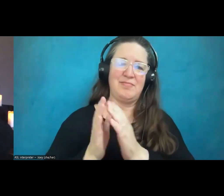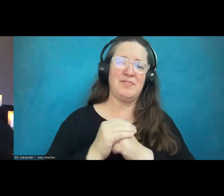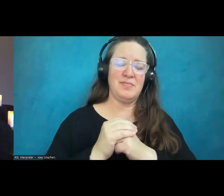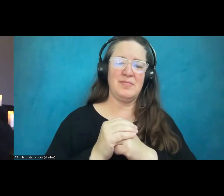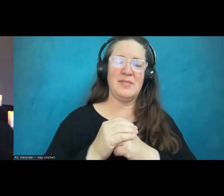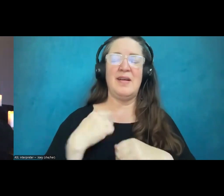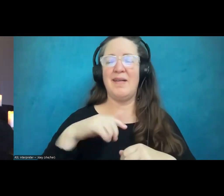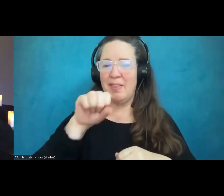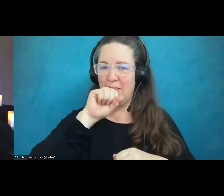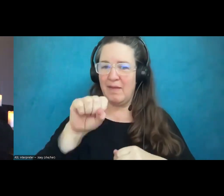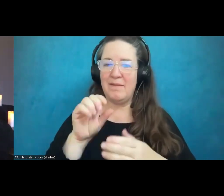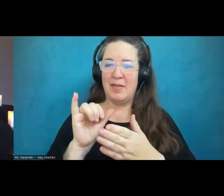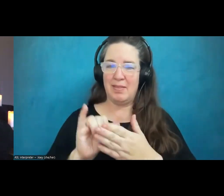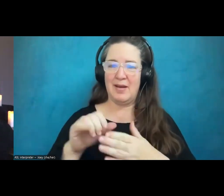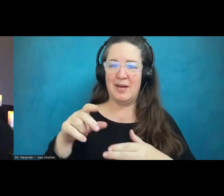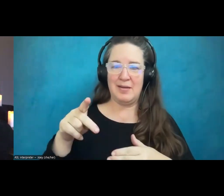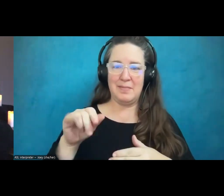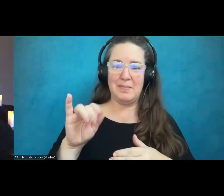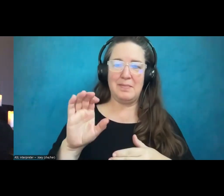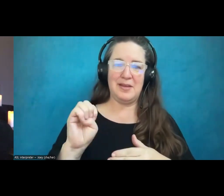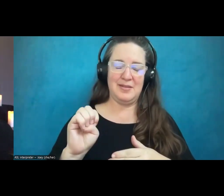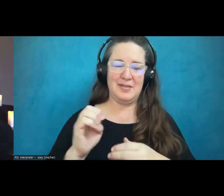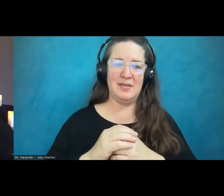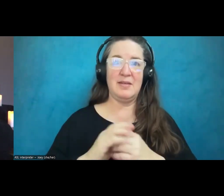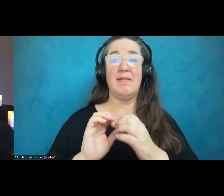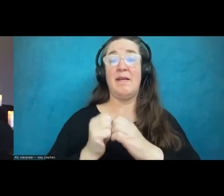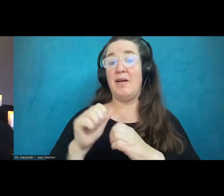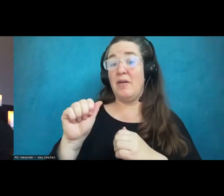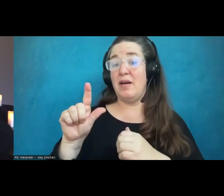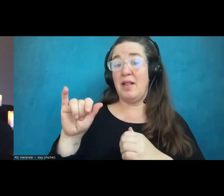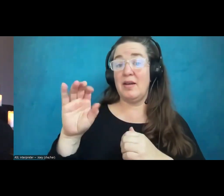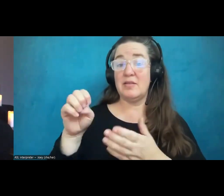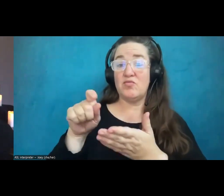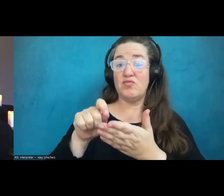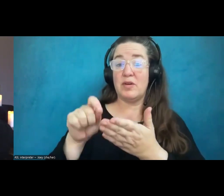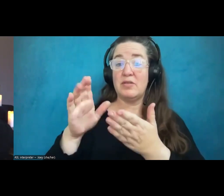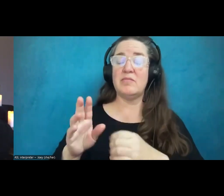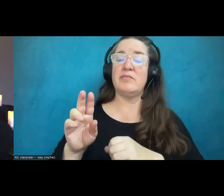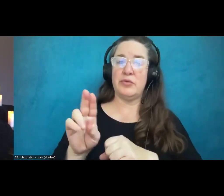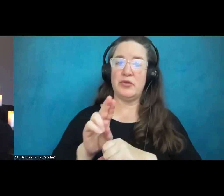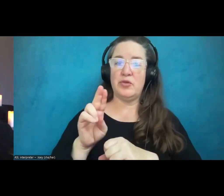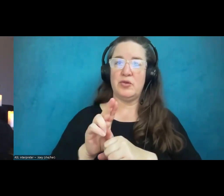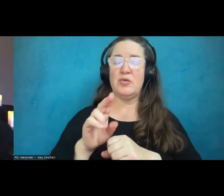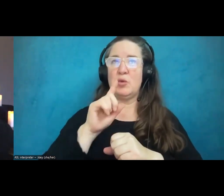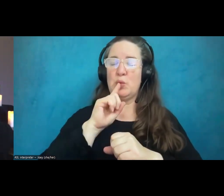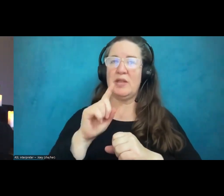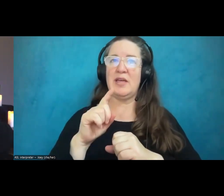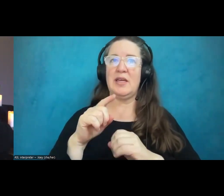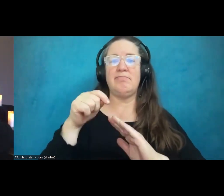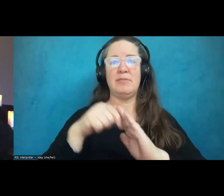I just love how Allison uses the depth of the cello to find